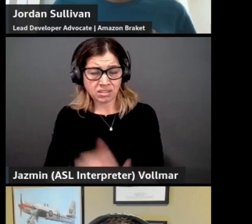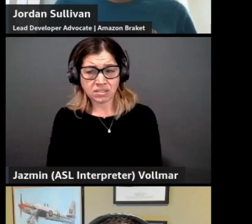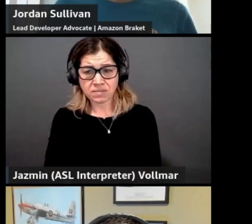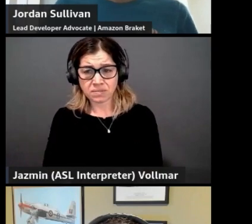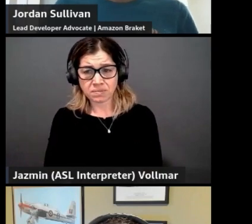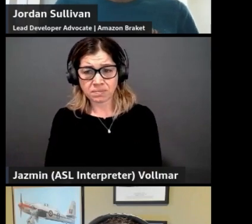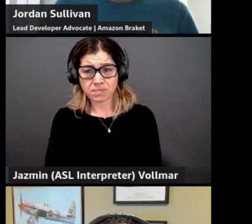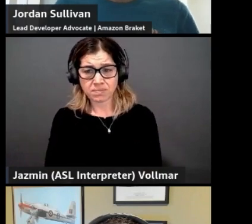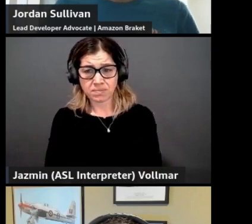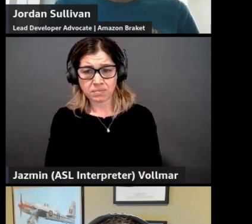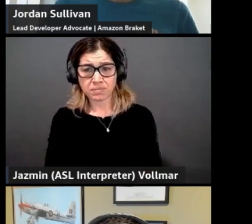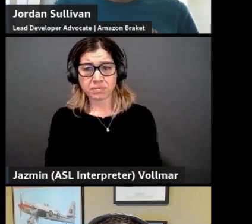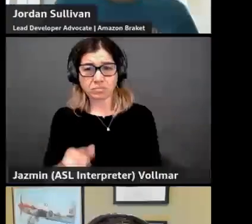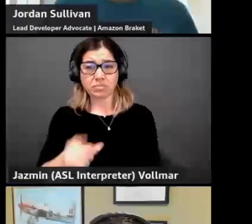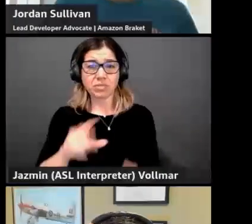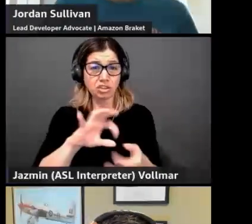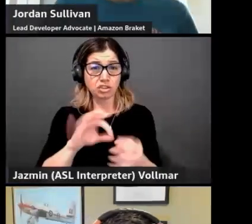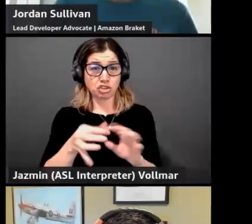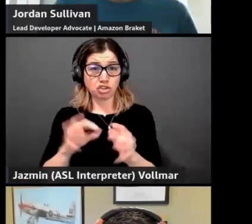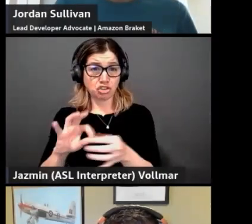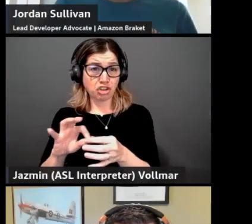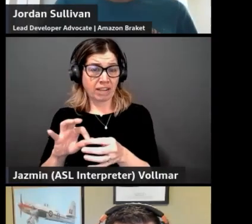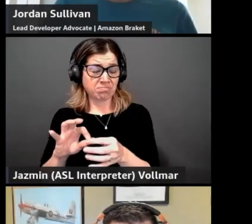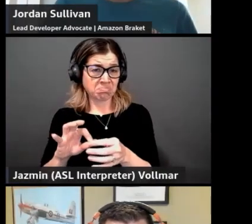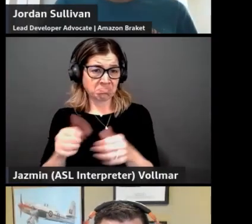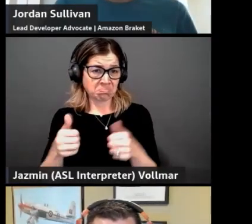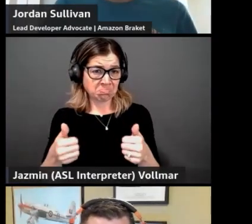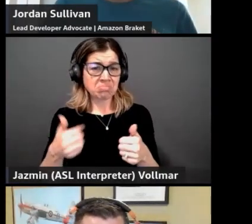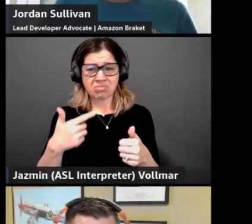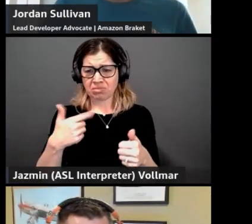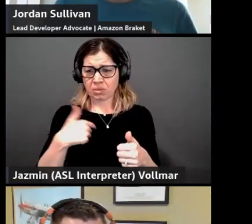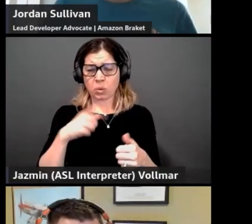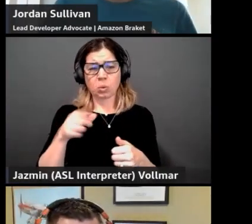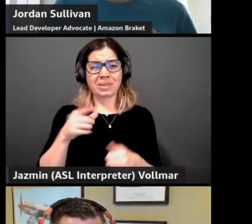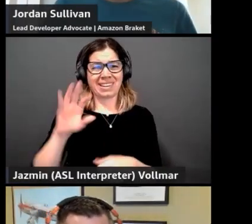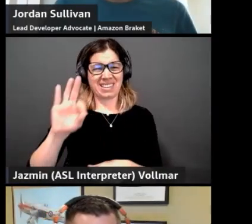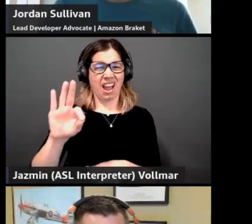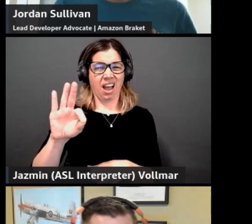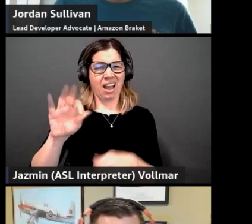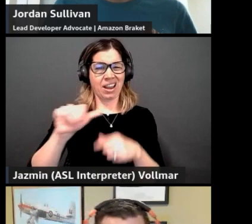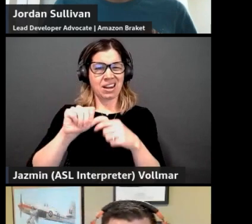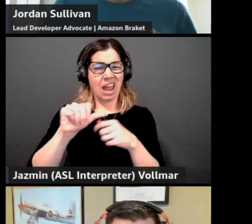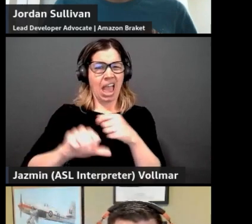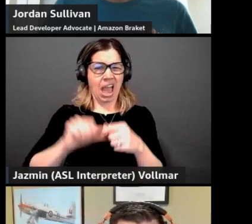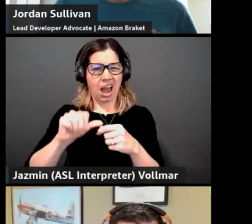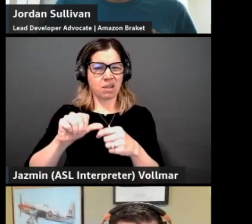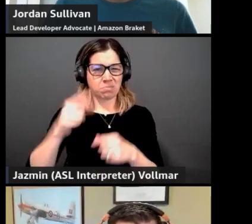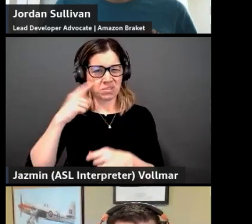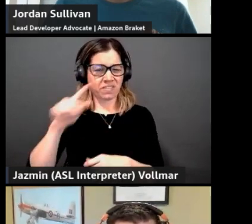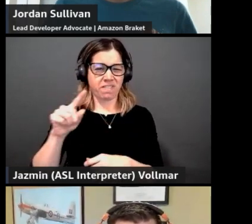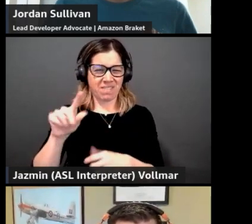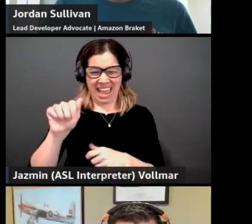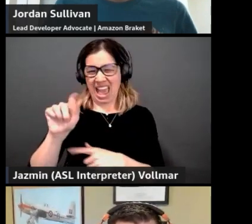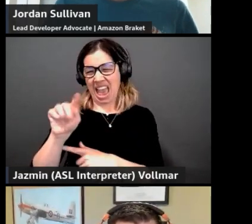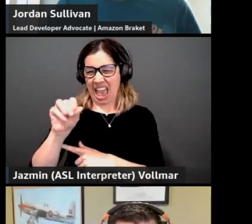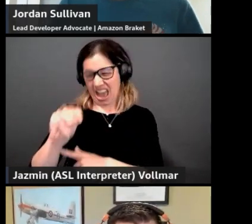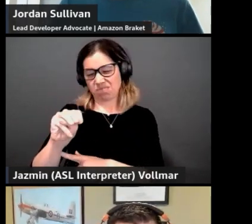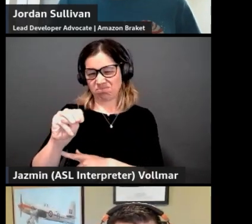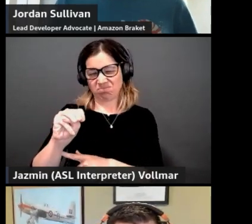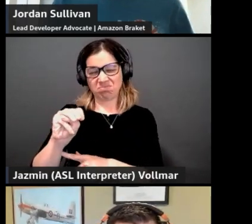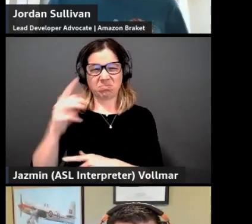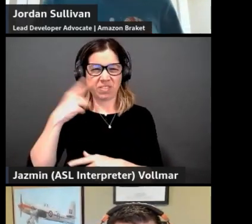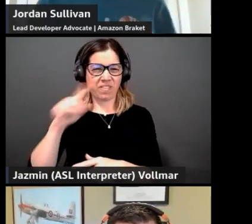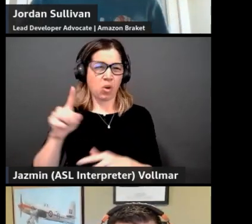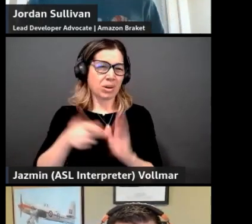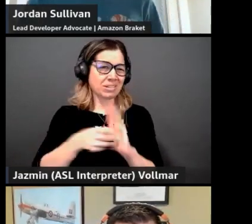linear chain. In that case, I'm only doing 9 atoms for demonstrational purposes. And yeah, they're arranged in this linear